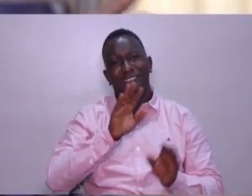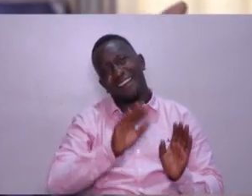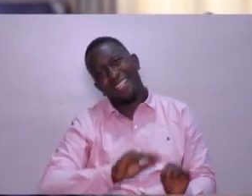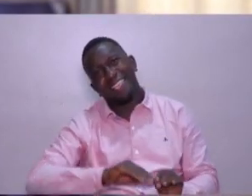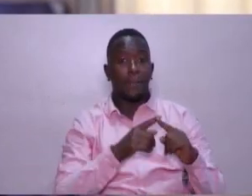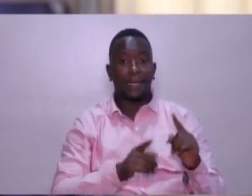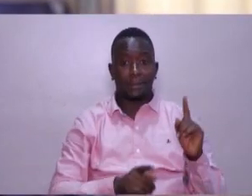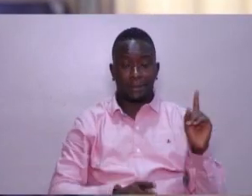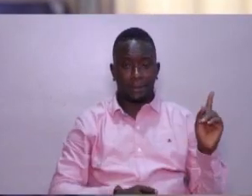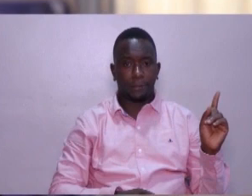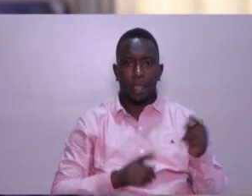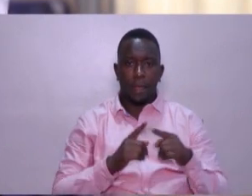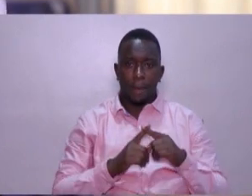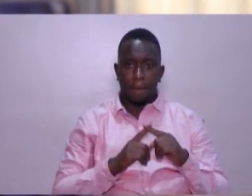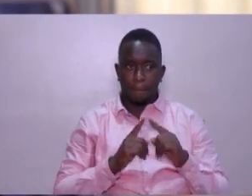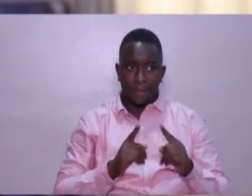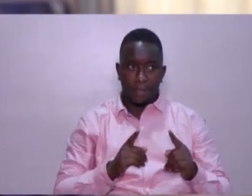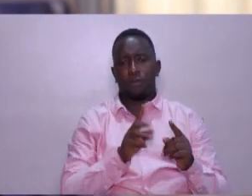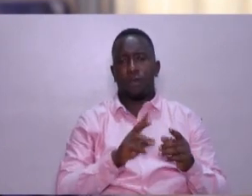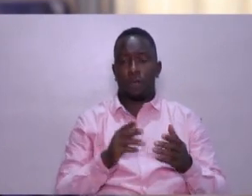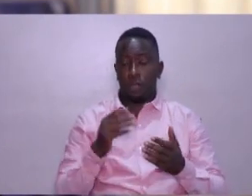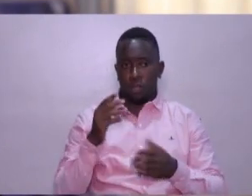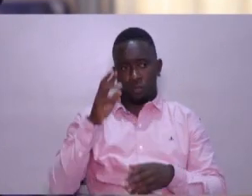into the next steps.